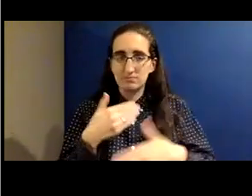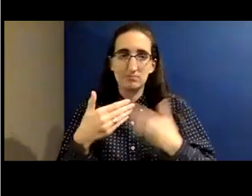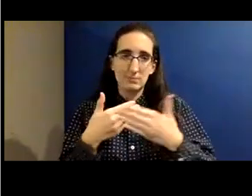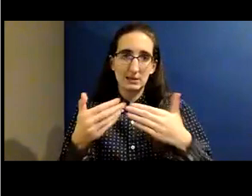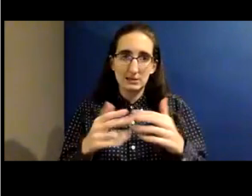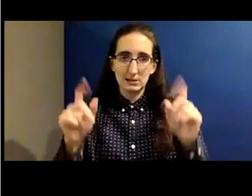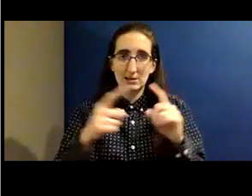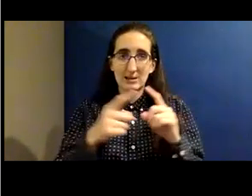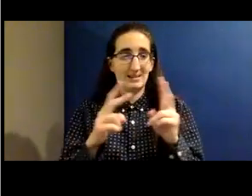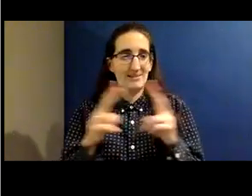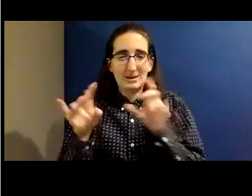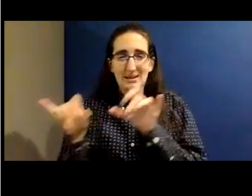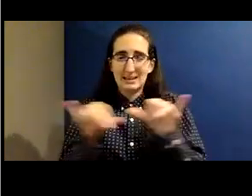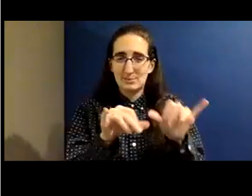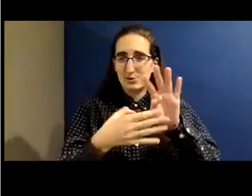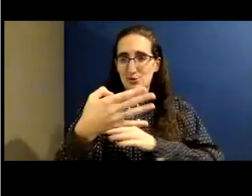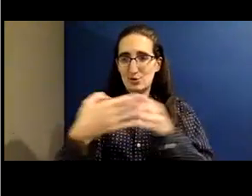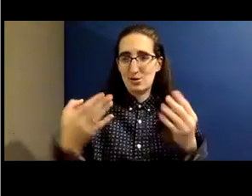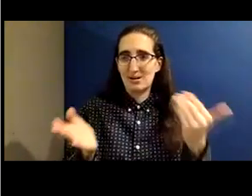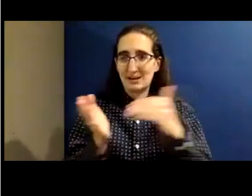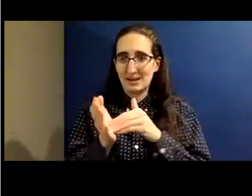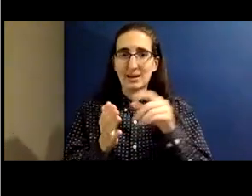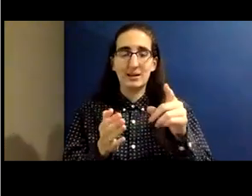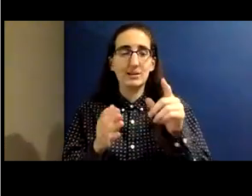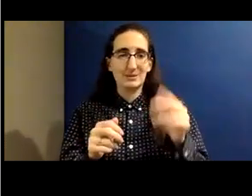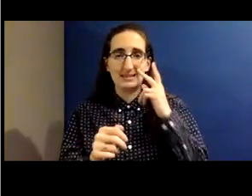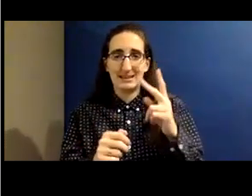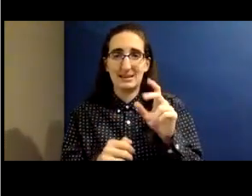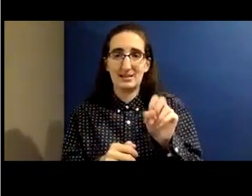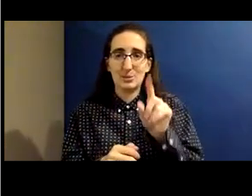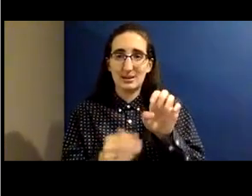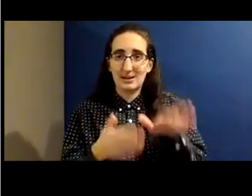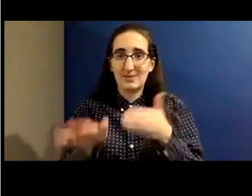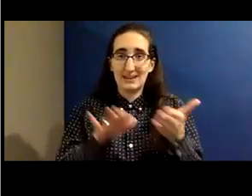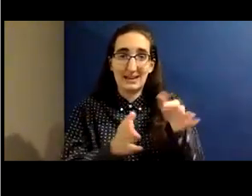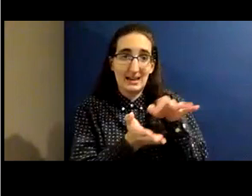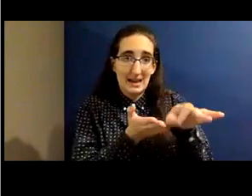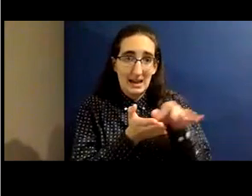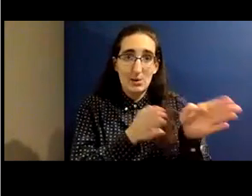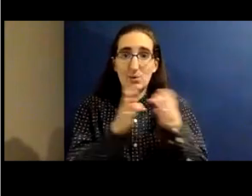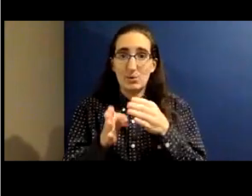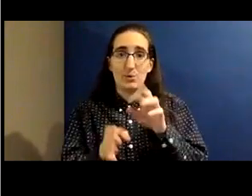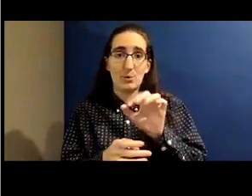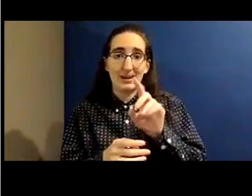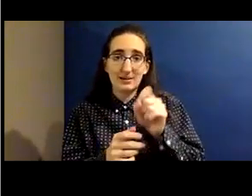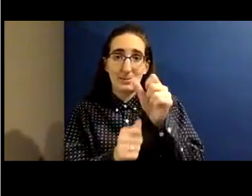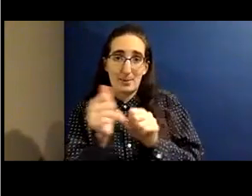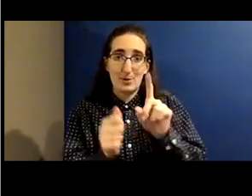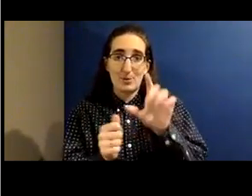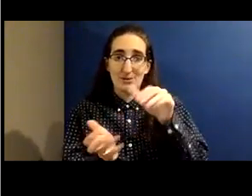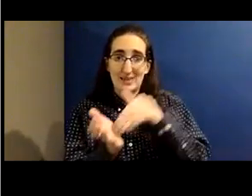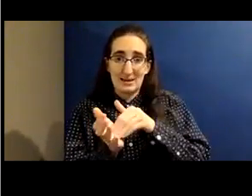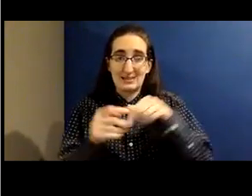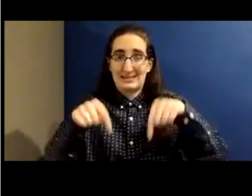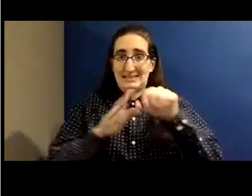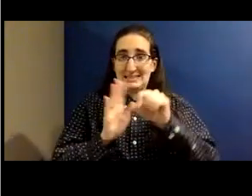So a very similar chart, again, where we have the suicide fatality counts and rates per 100,000 for